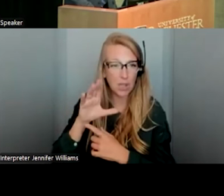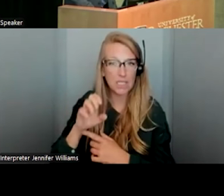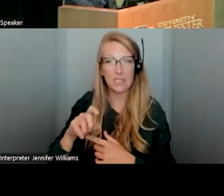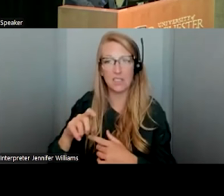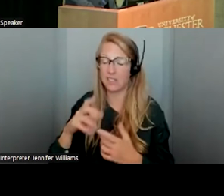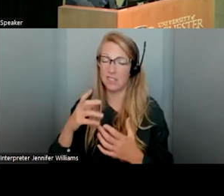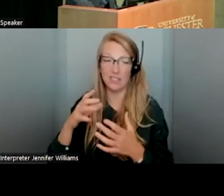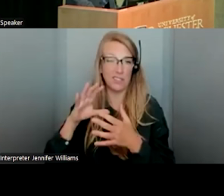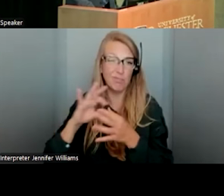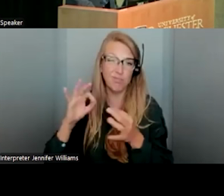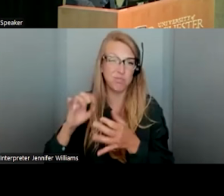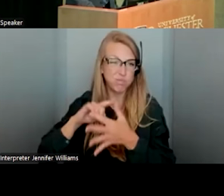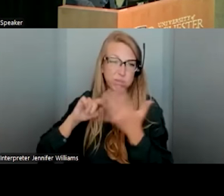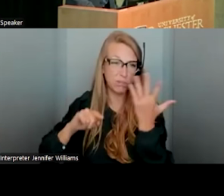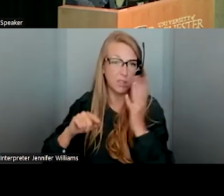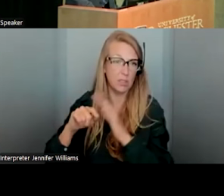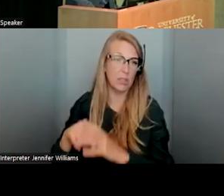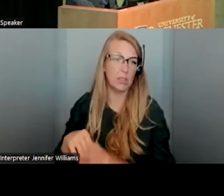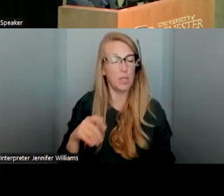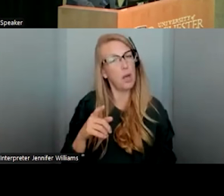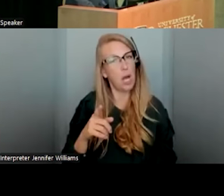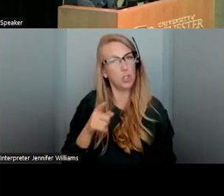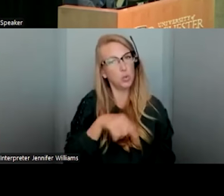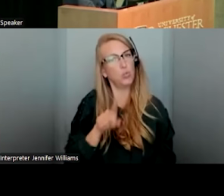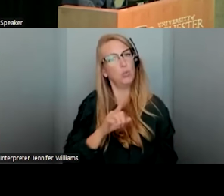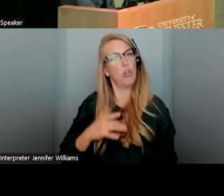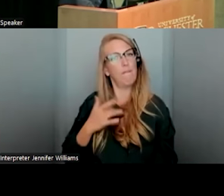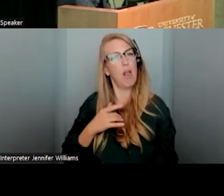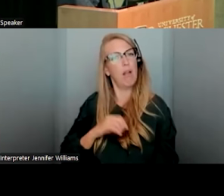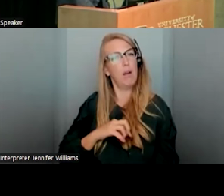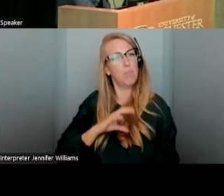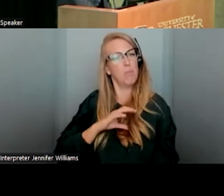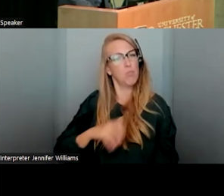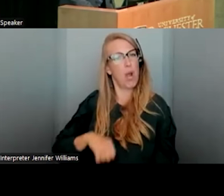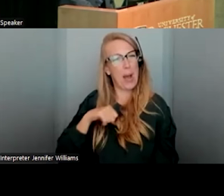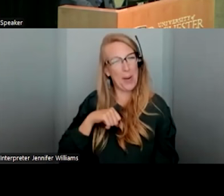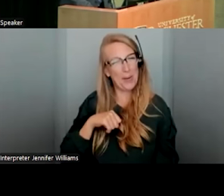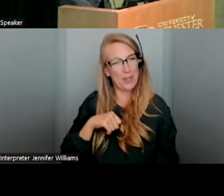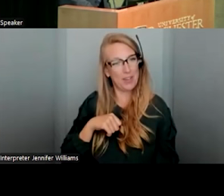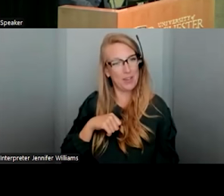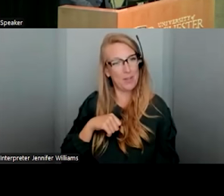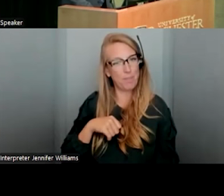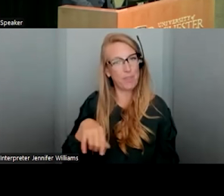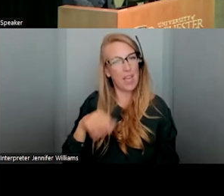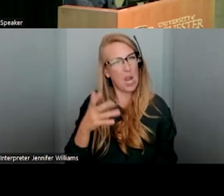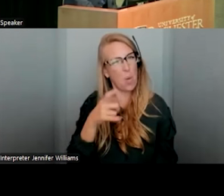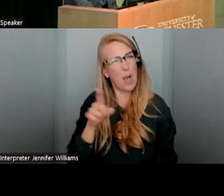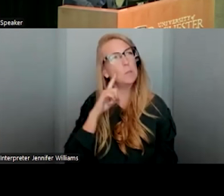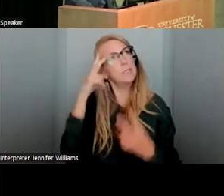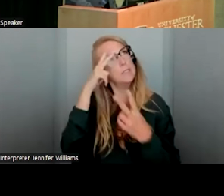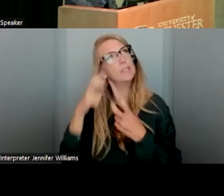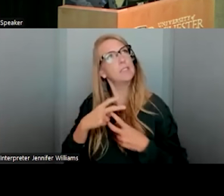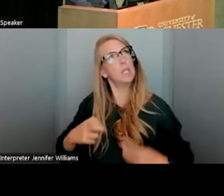And that's something that we should be proud of. And as you do that, you know, let's look at our values and let's think